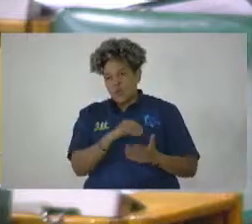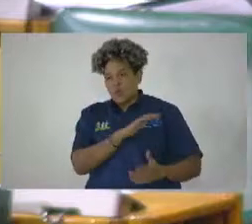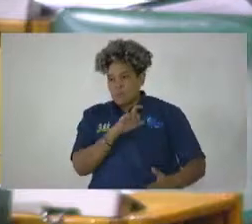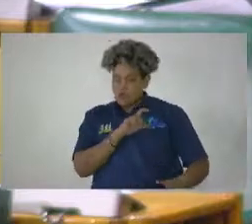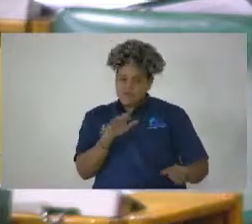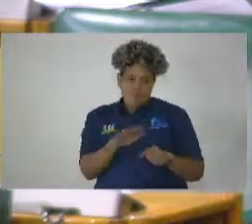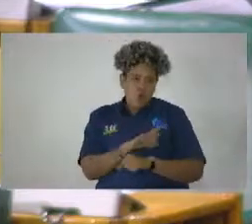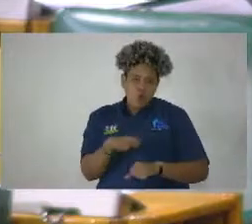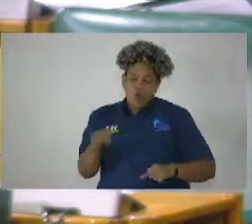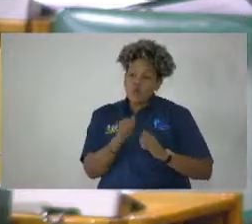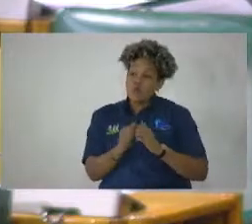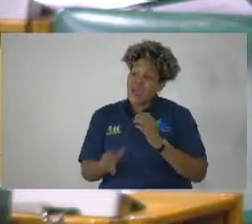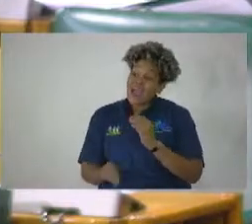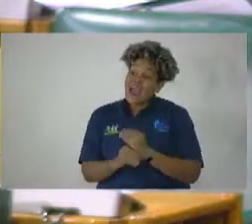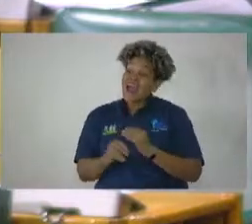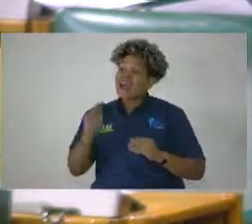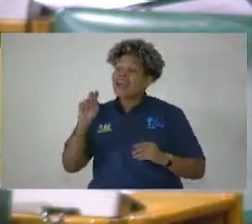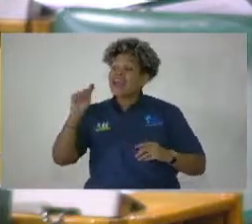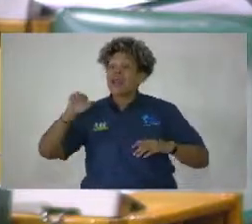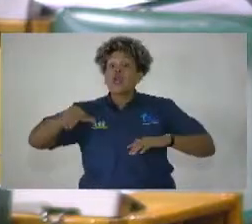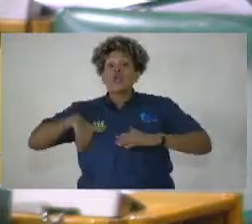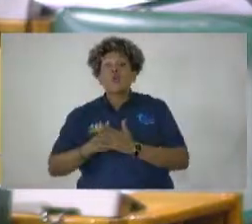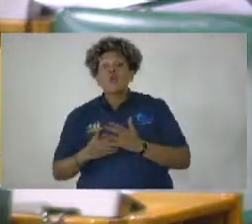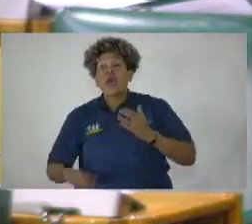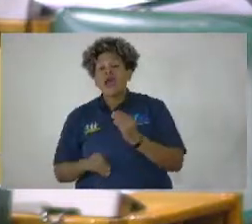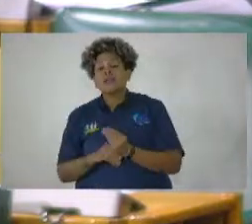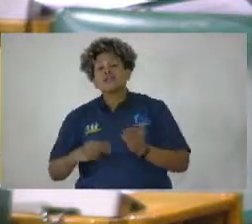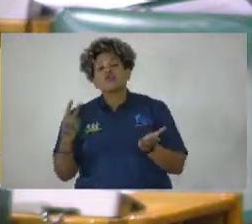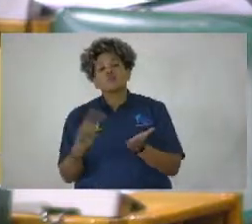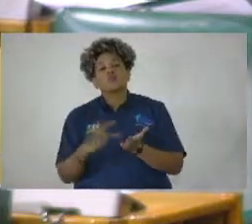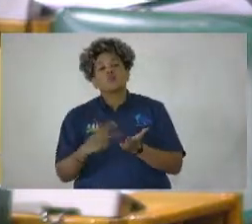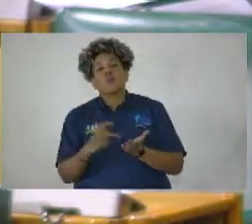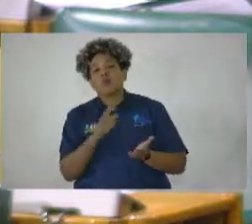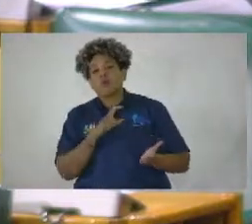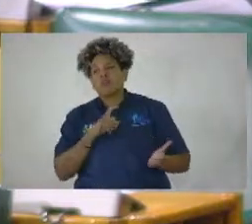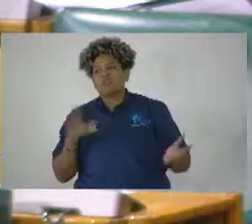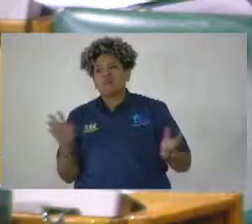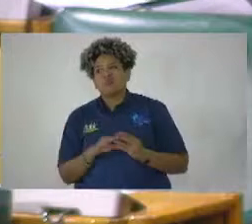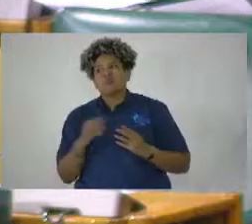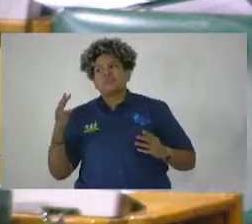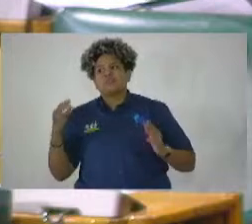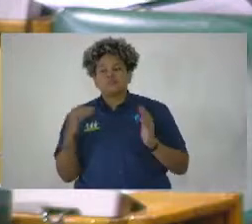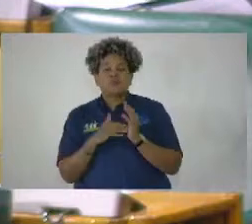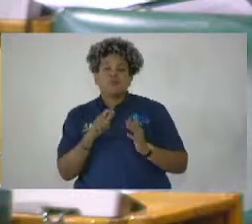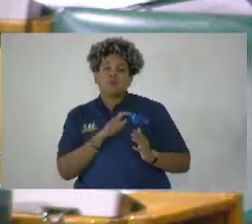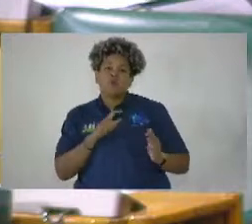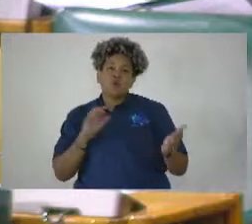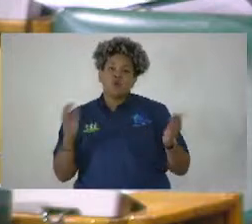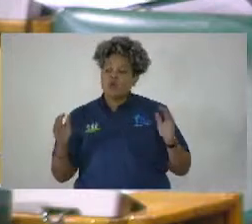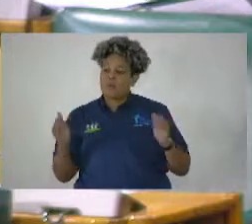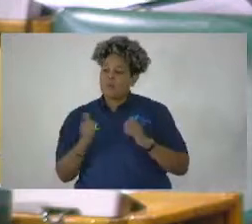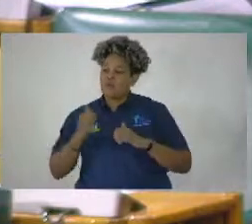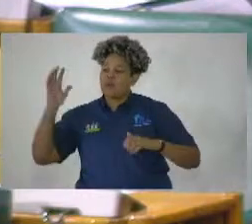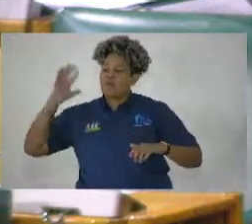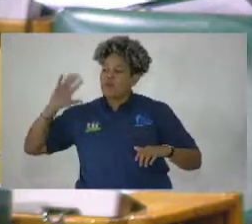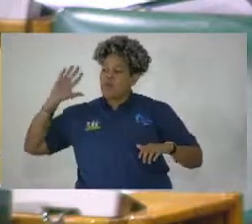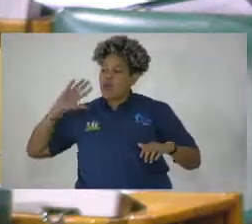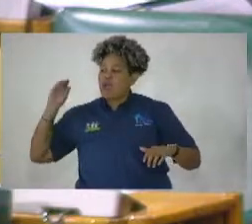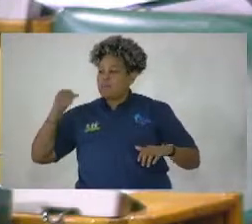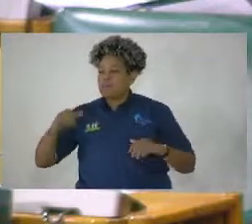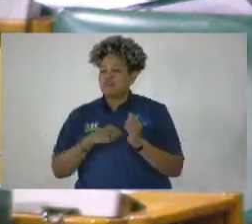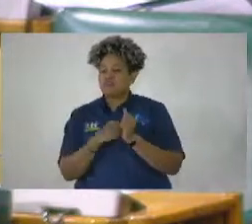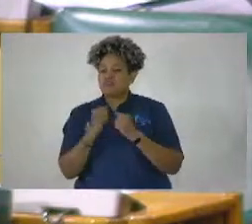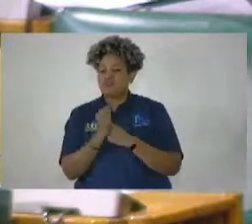With an addition, a net new addition of 2,000 police officers as compared to prior to the compensation